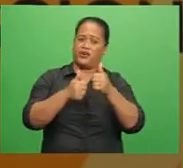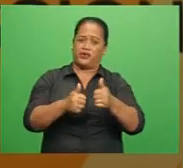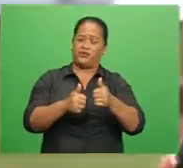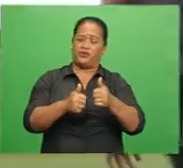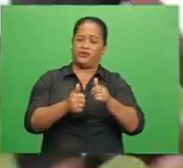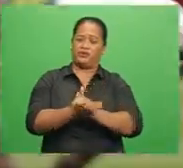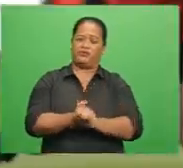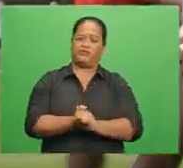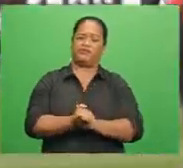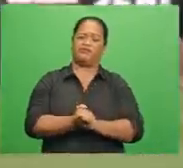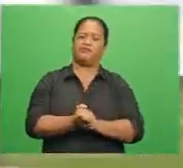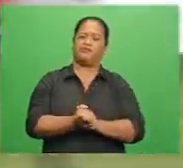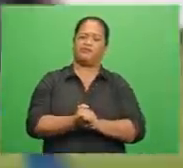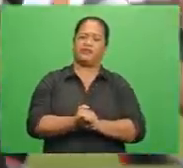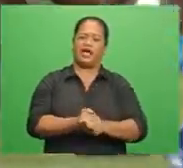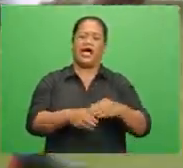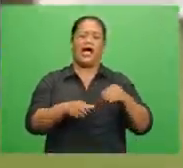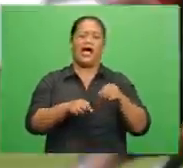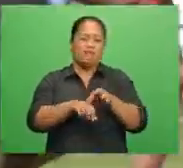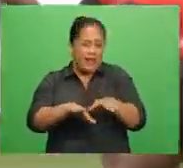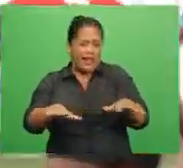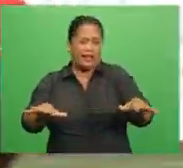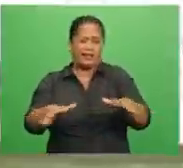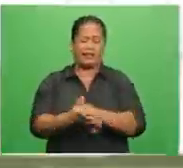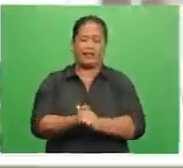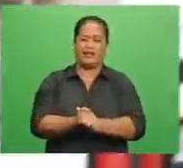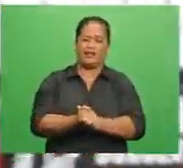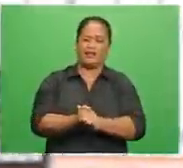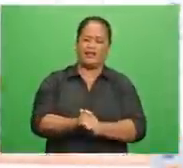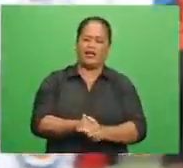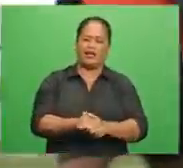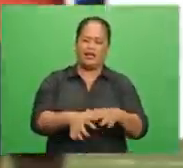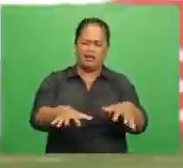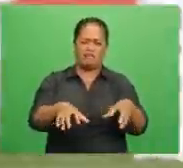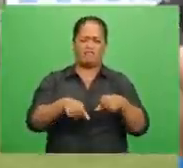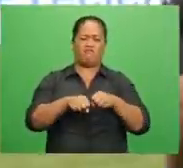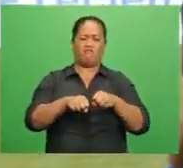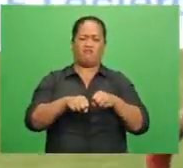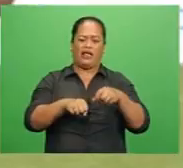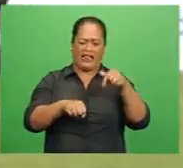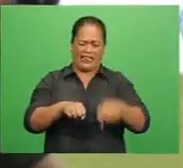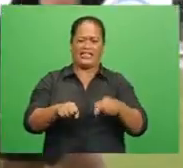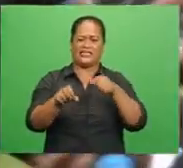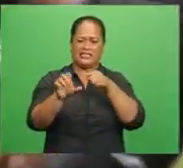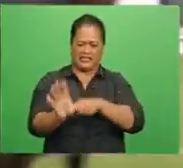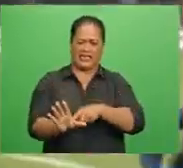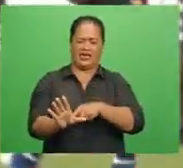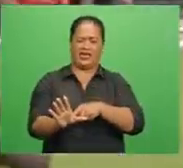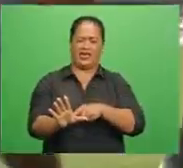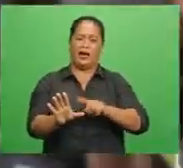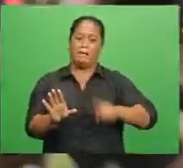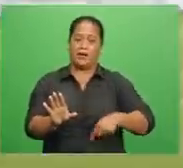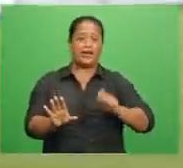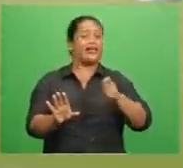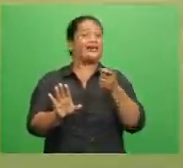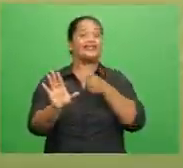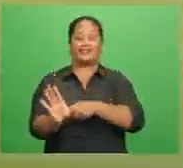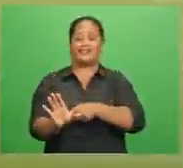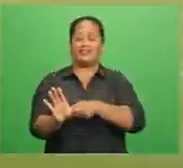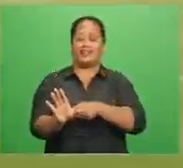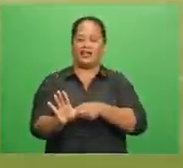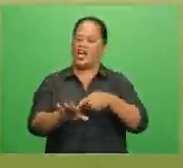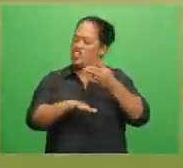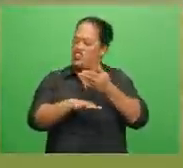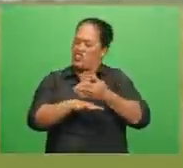country. The pandemic may have dashed some sporting hopes this year, but 2021 is a new ballgame altogether. Aquila